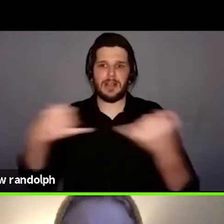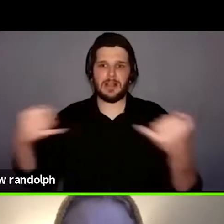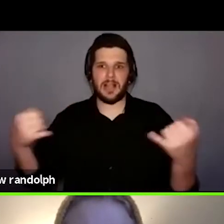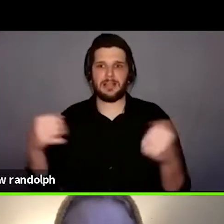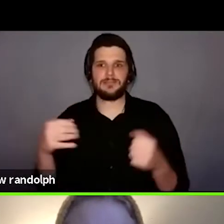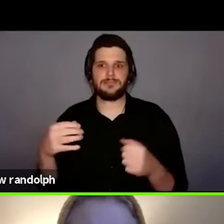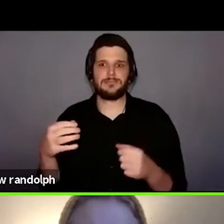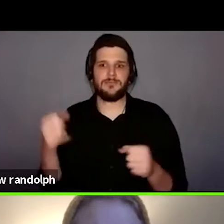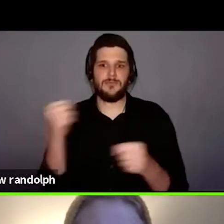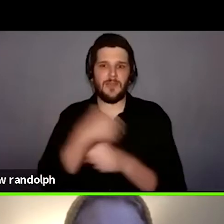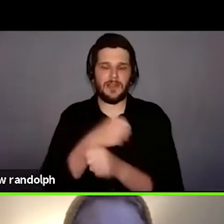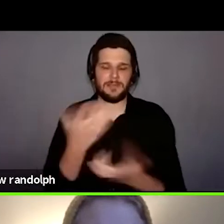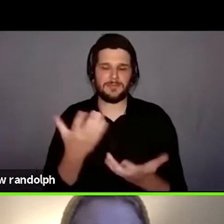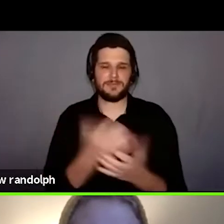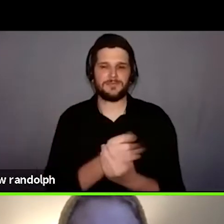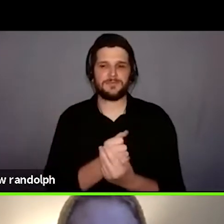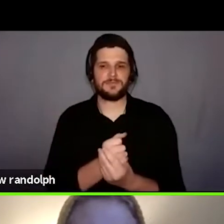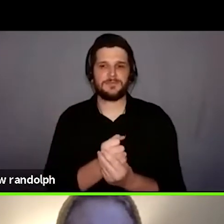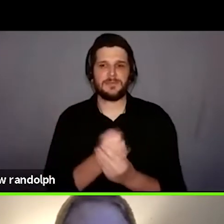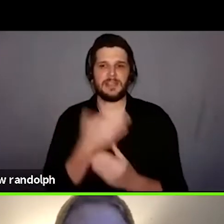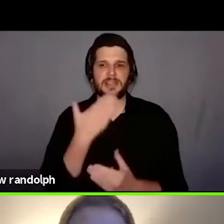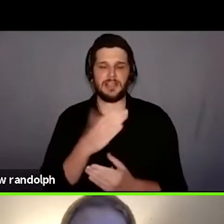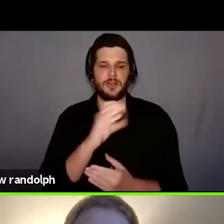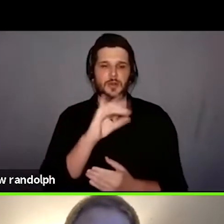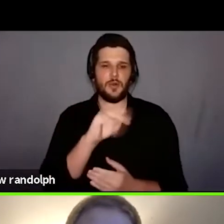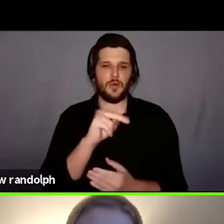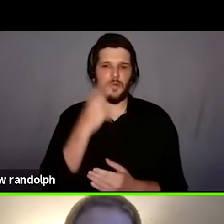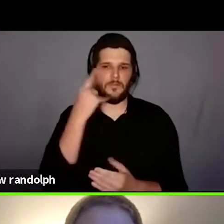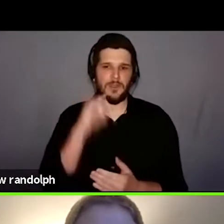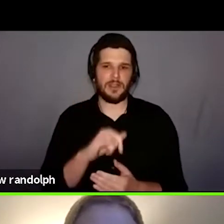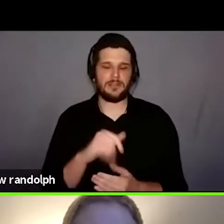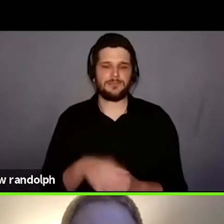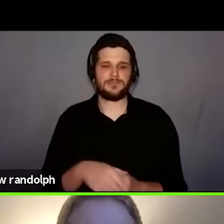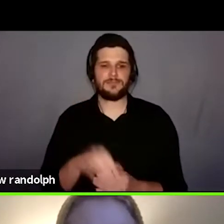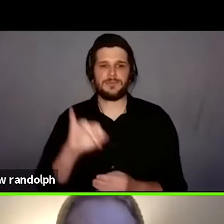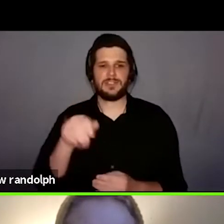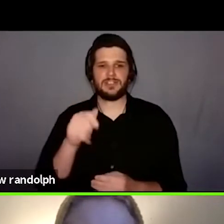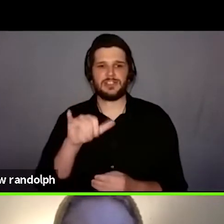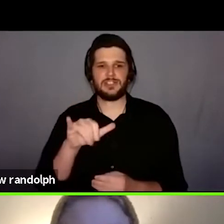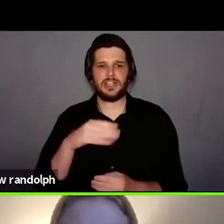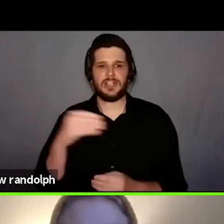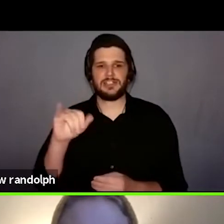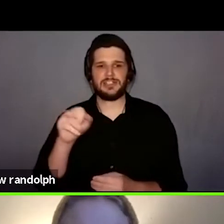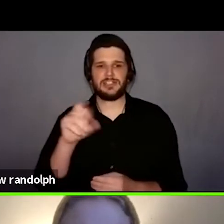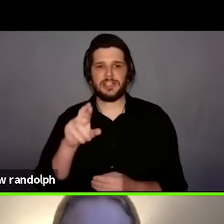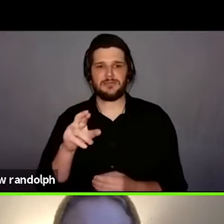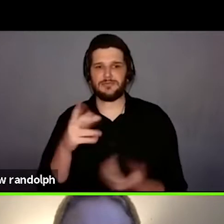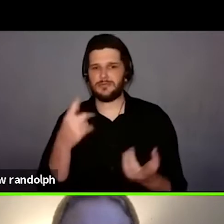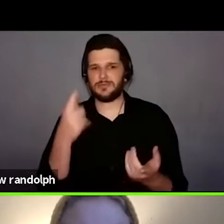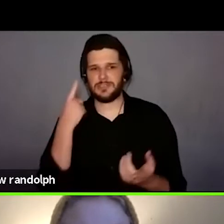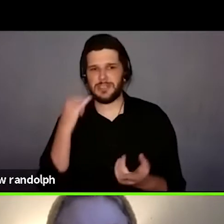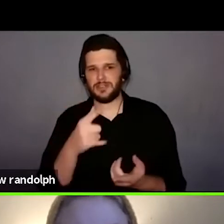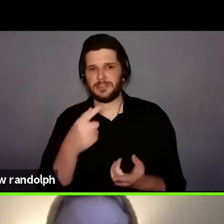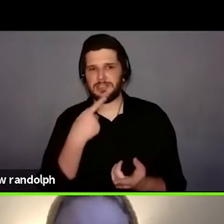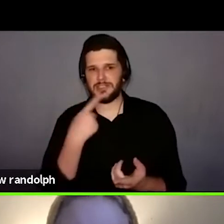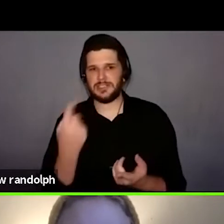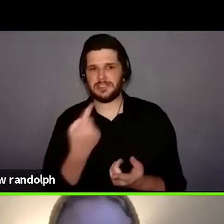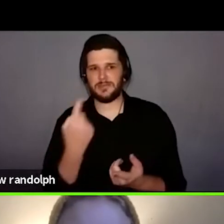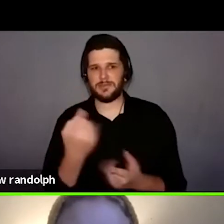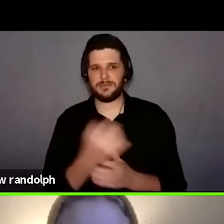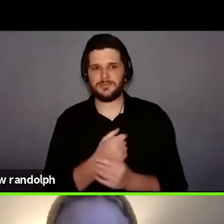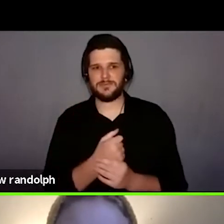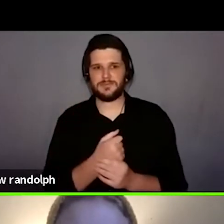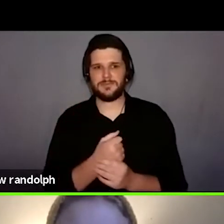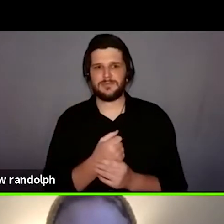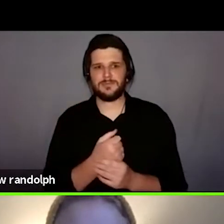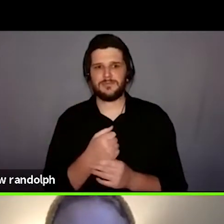So yeah, thank you, Corin, for that. Jay and Jasper, it looked like you maybe wanted to say something further before we wrap up here. Well,